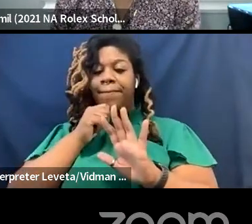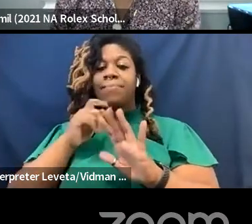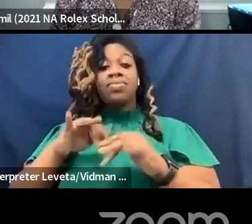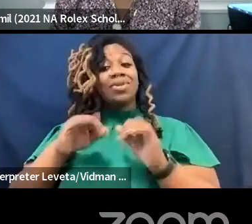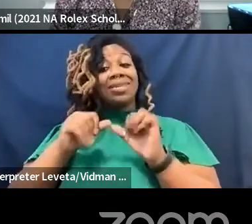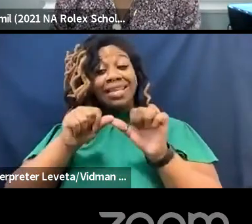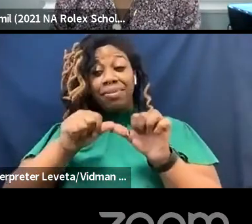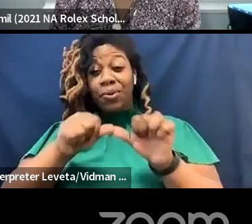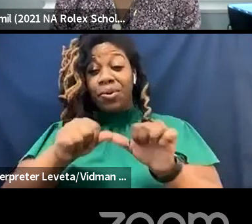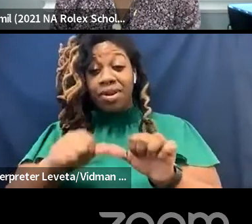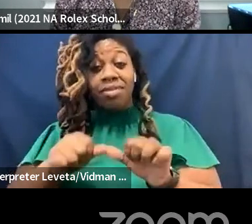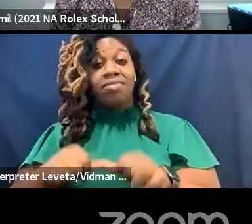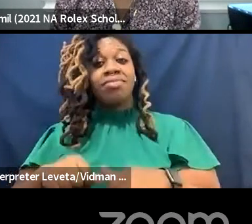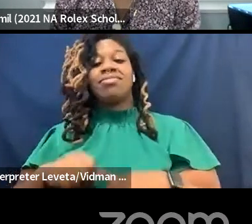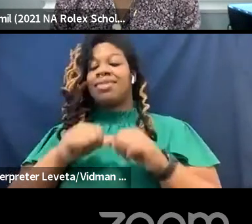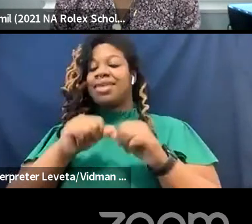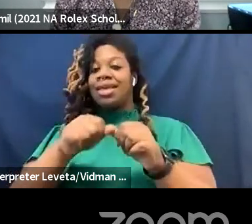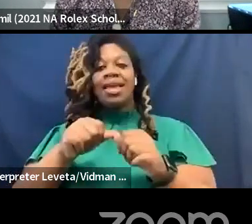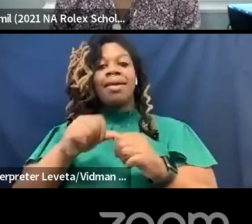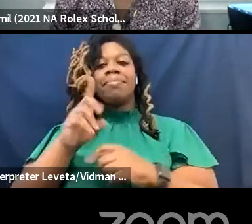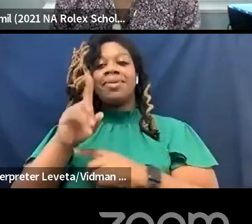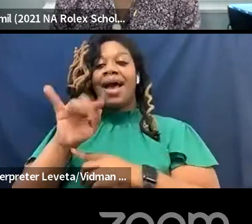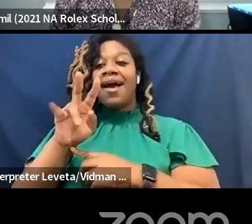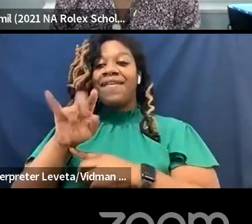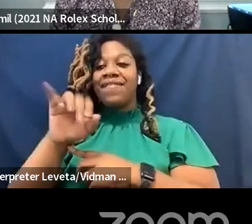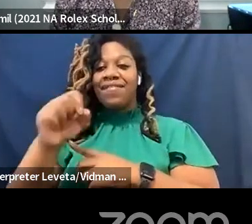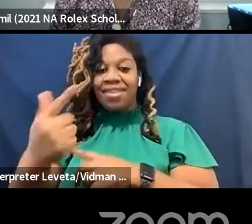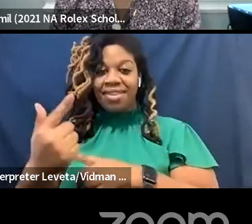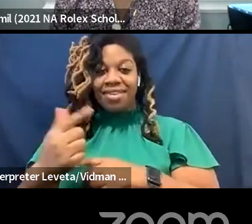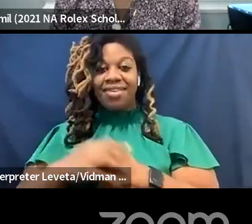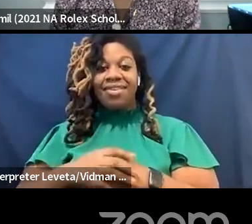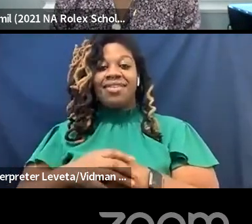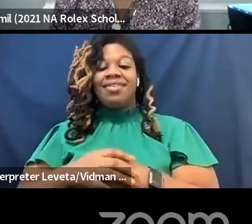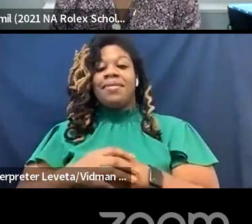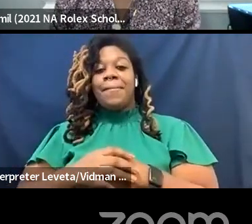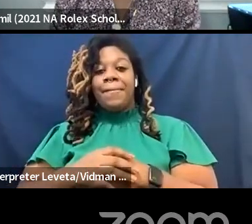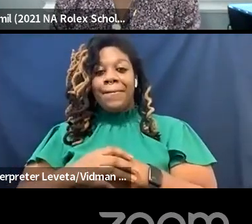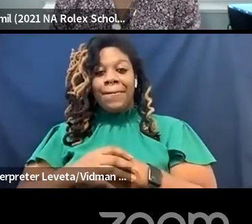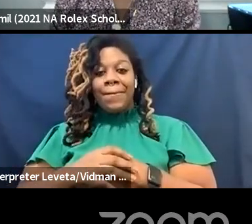diving. Yeah. And we dive on air. Yeah.